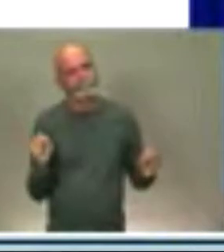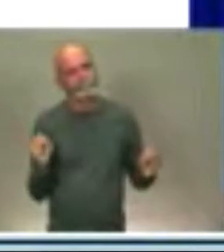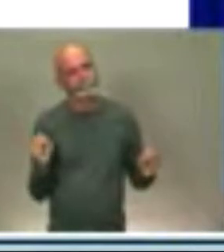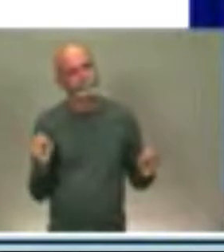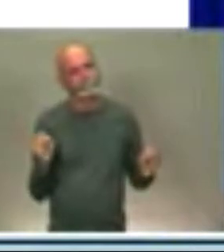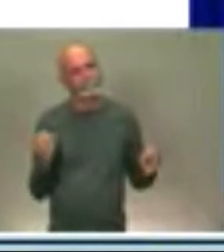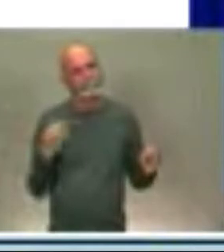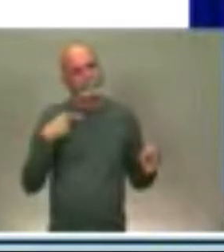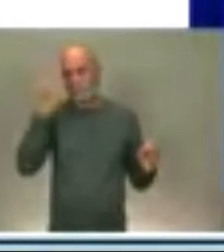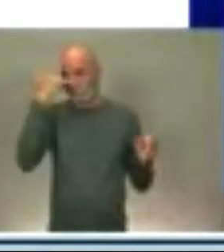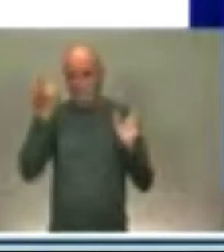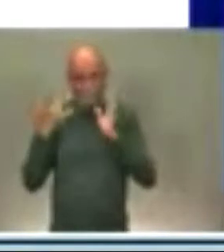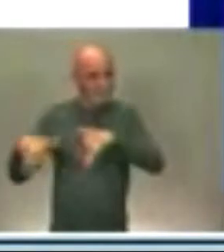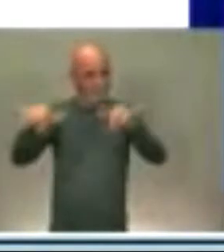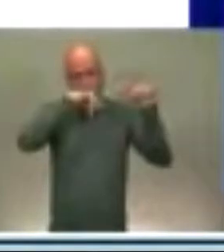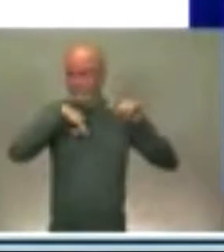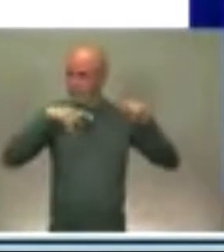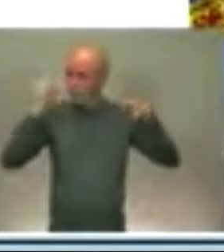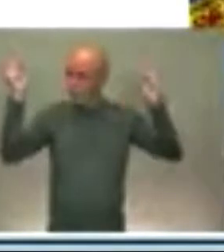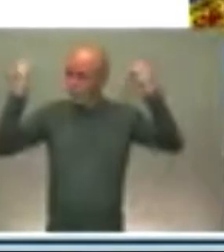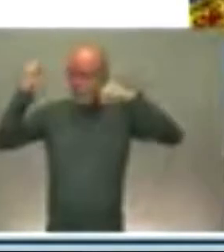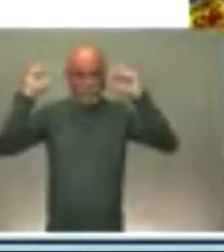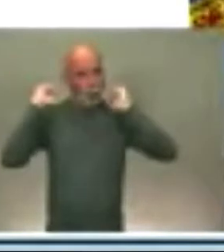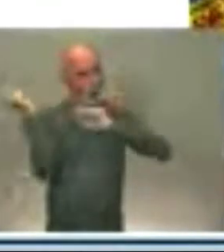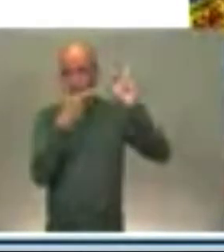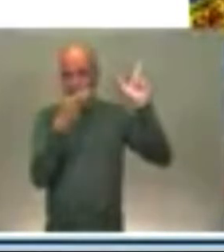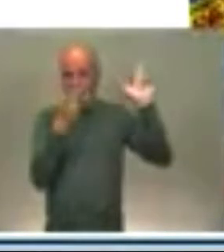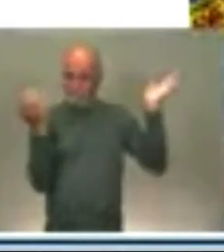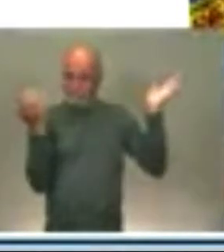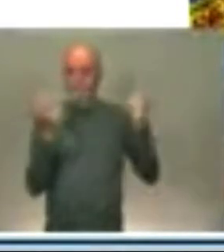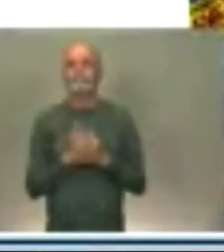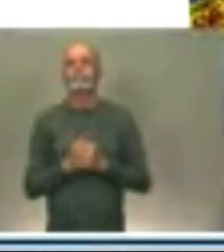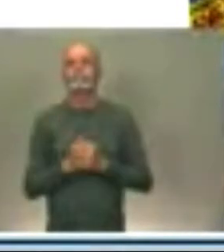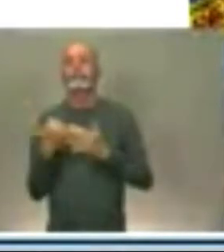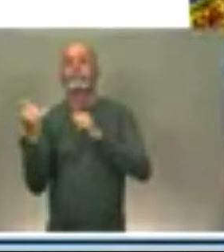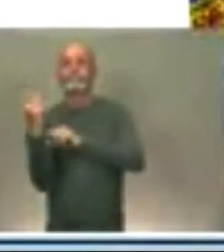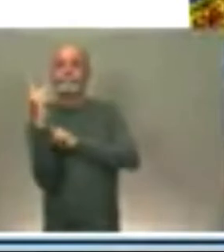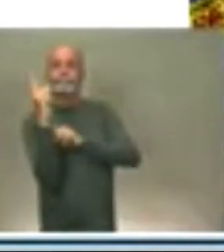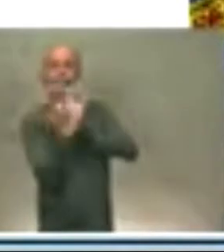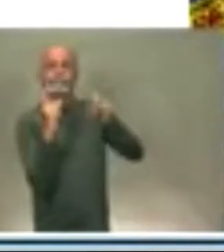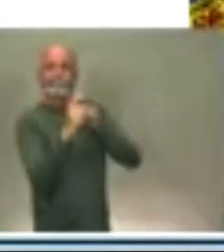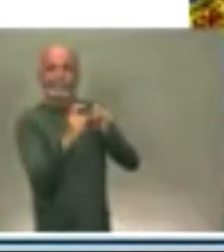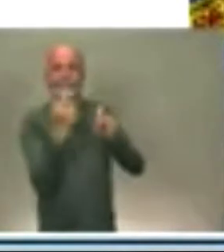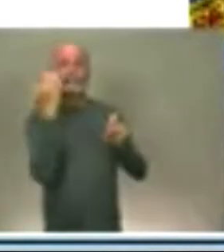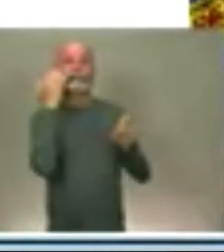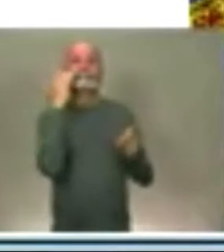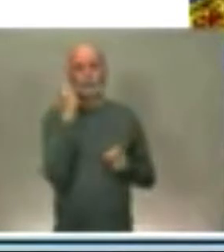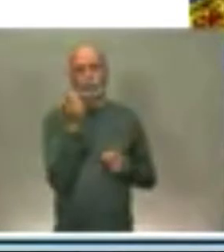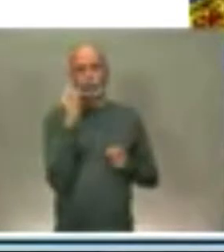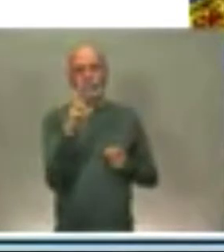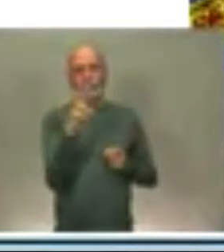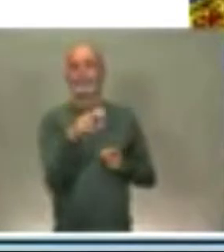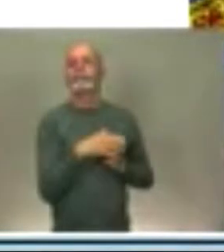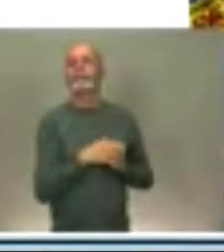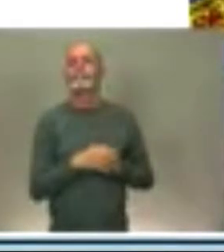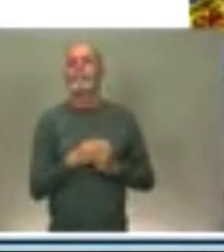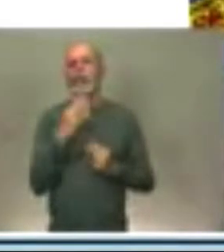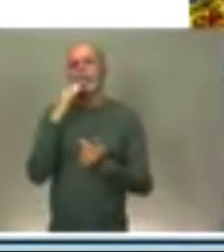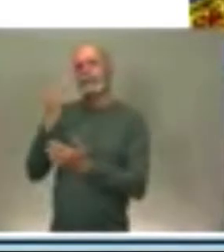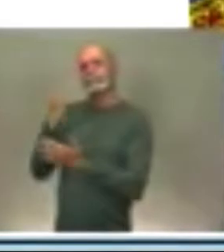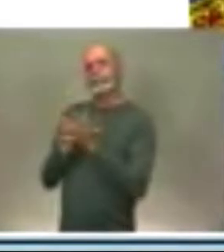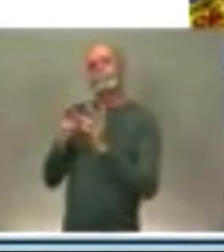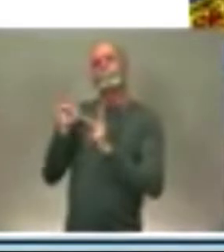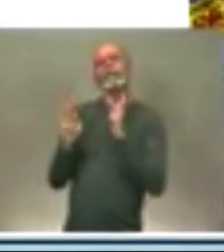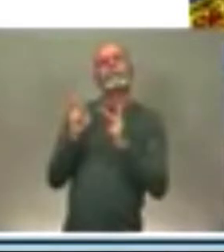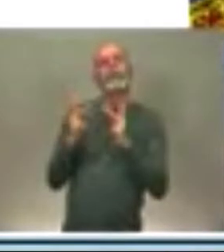is a path to get us there. Strang, there was a suggestion recently that some people who have appointments for a second dose way, way down the